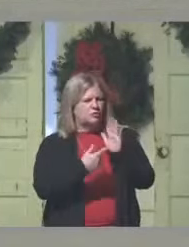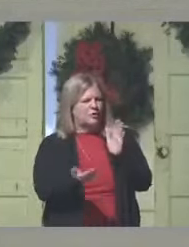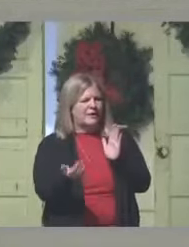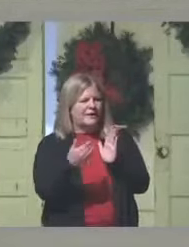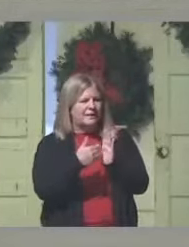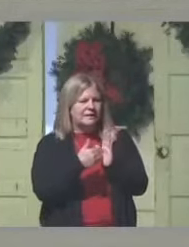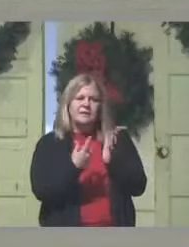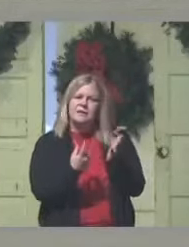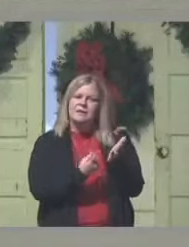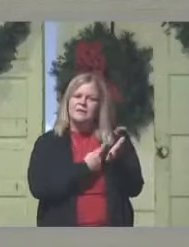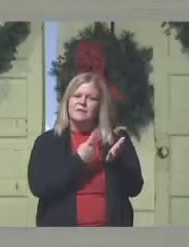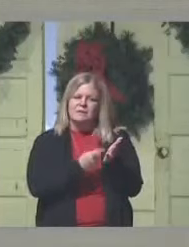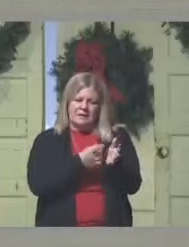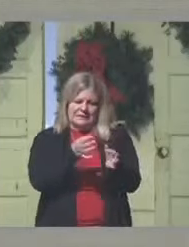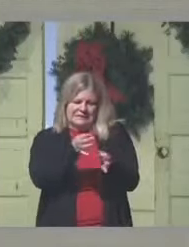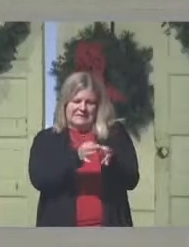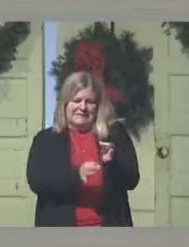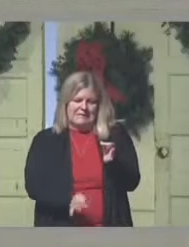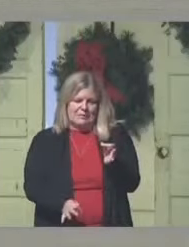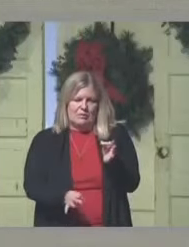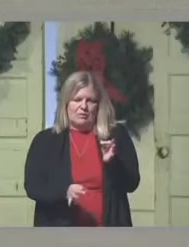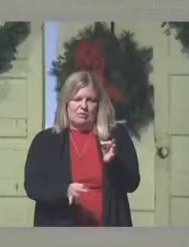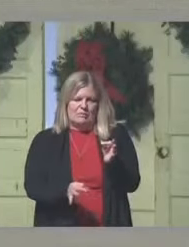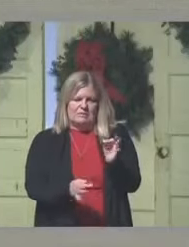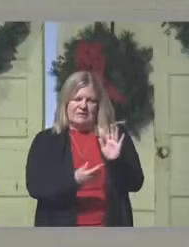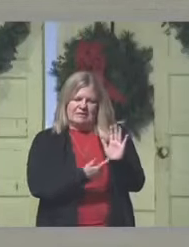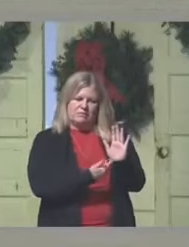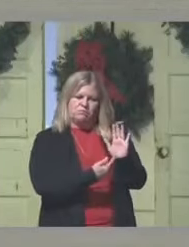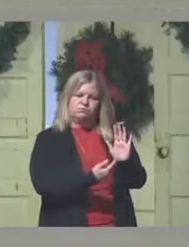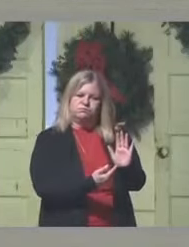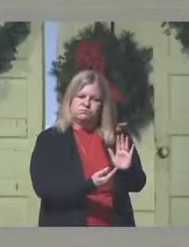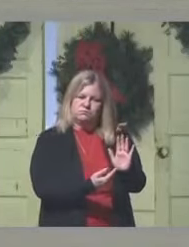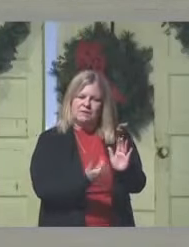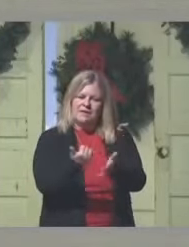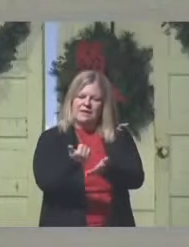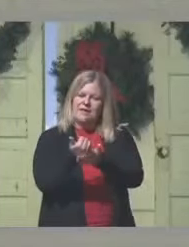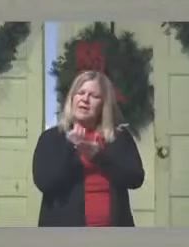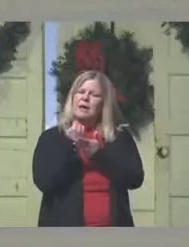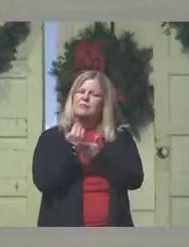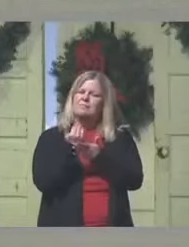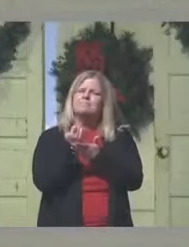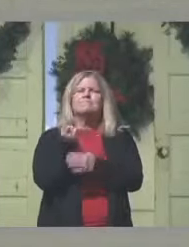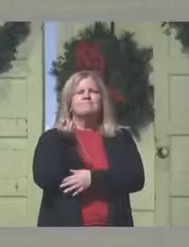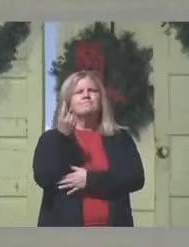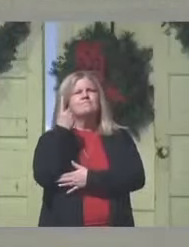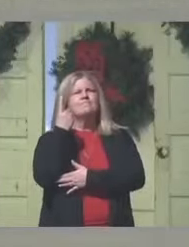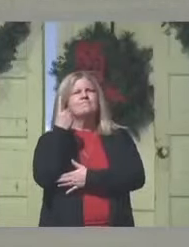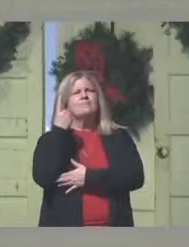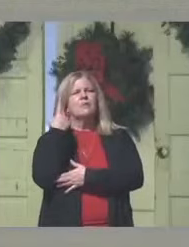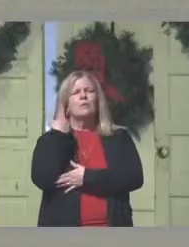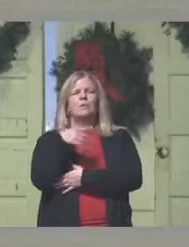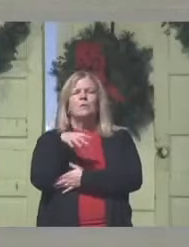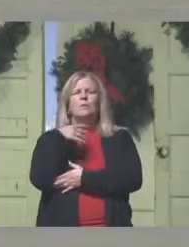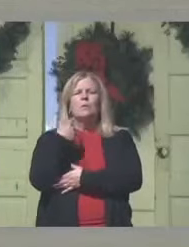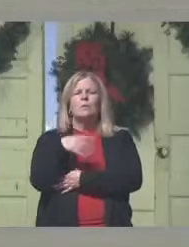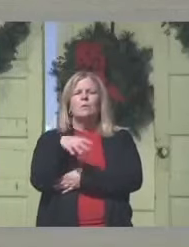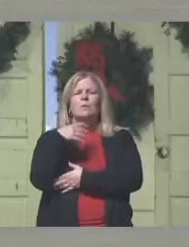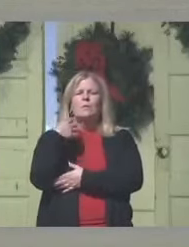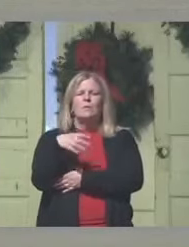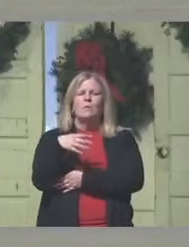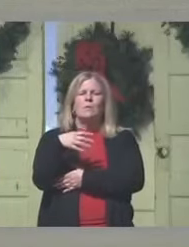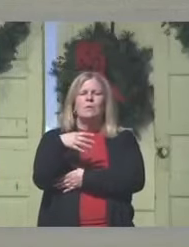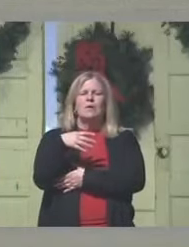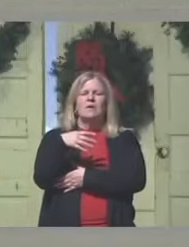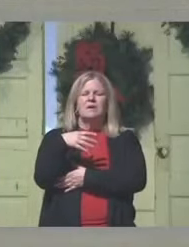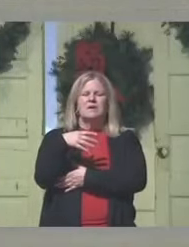And sometimes a simple physical illustration can help us to grasp a profound, ethereal